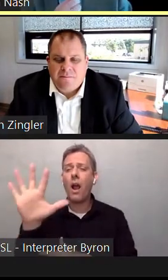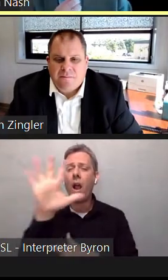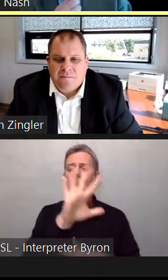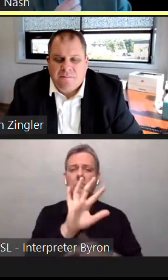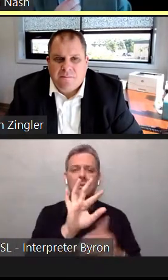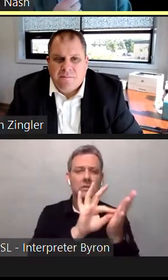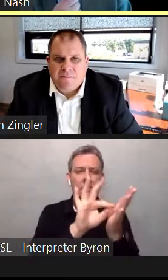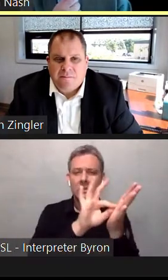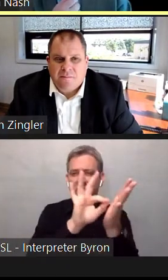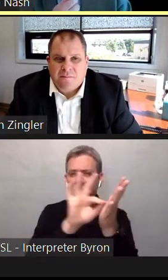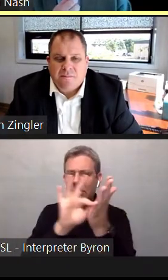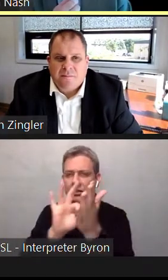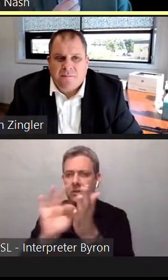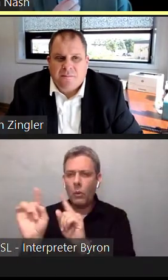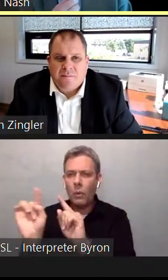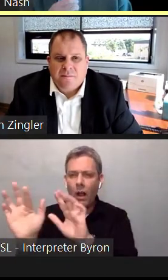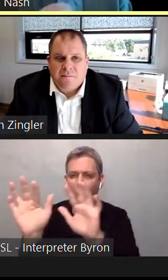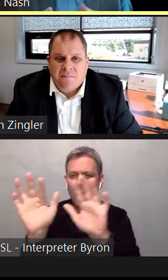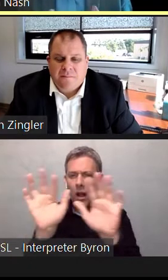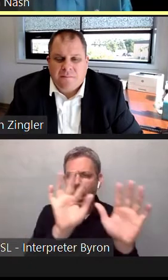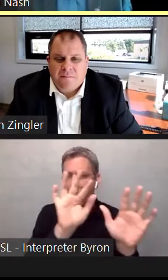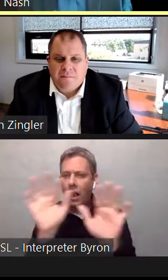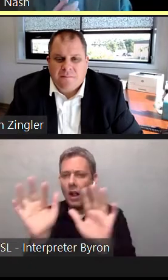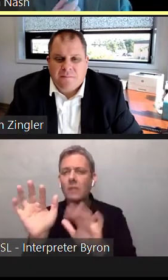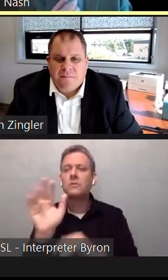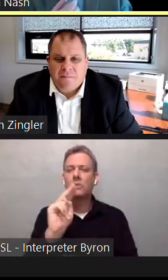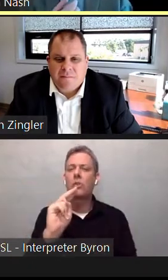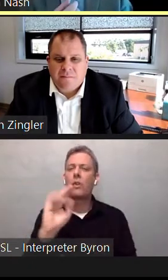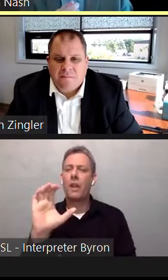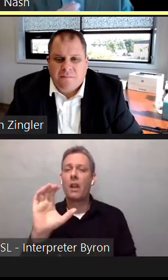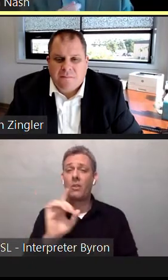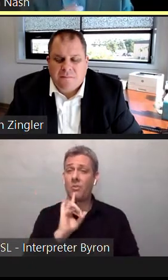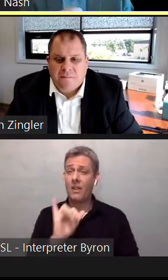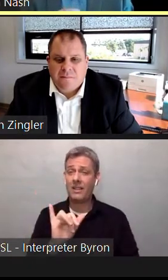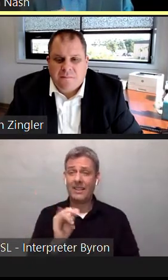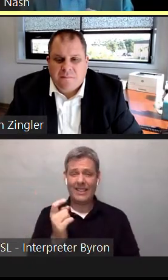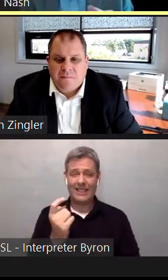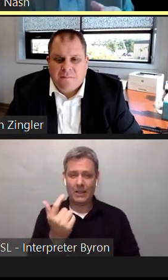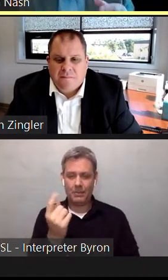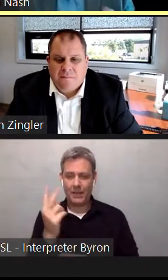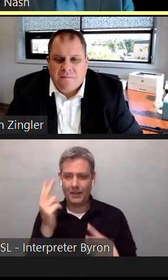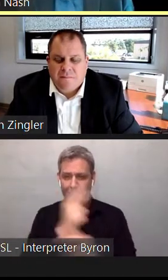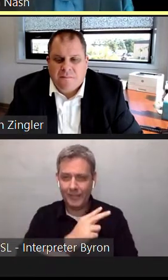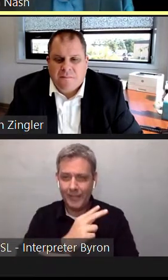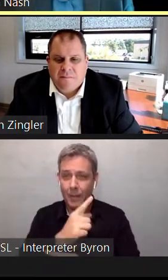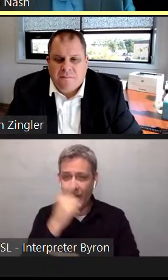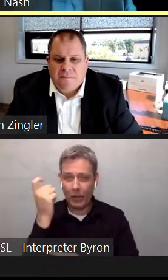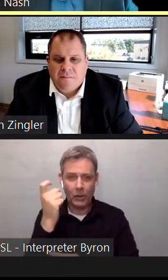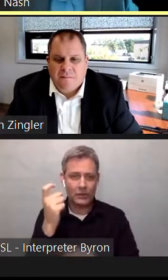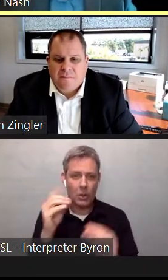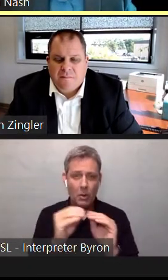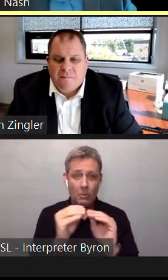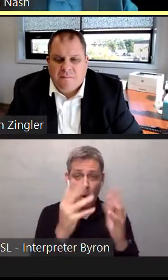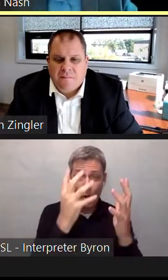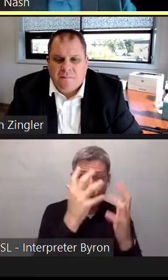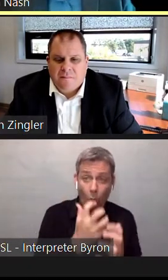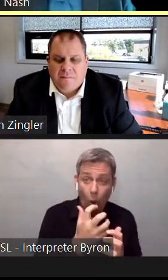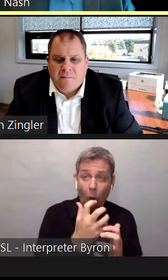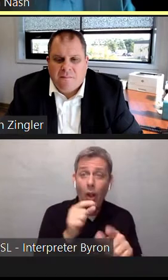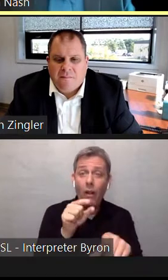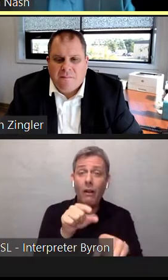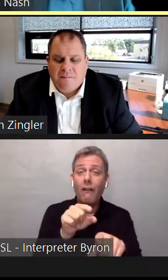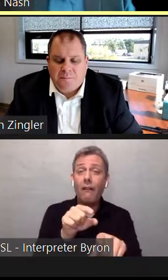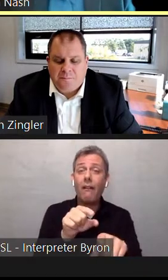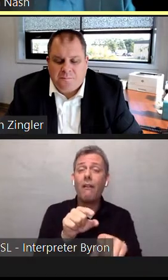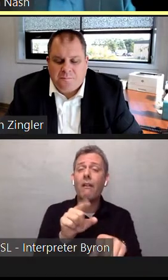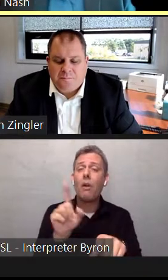supports for. And it's a little misleading because the darker squares, the darker counties are where